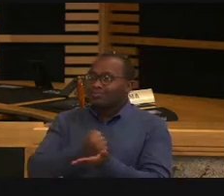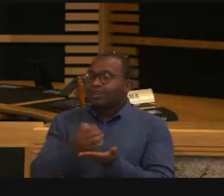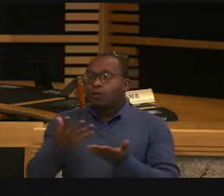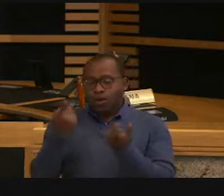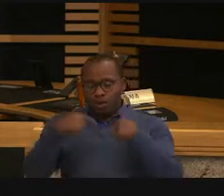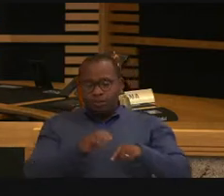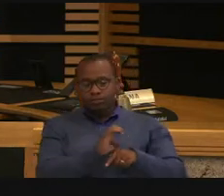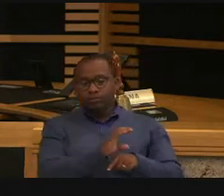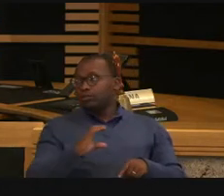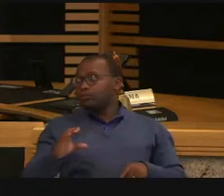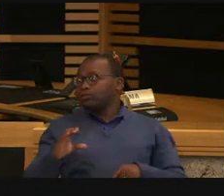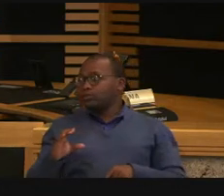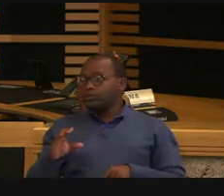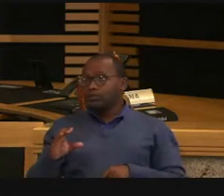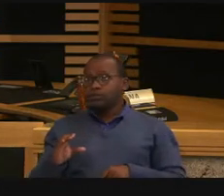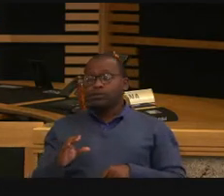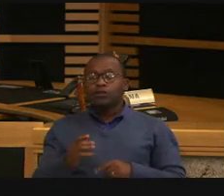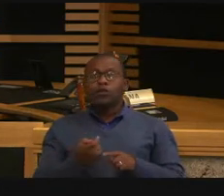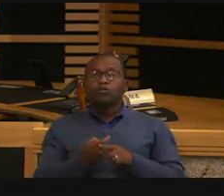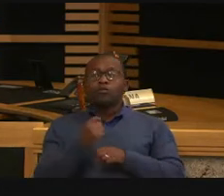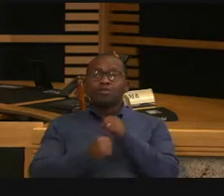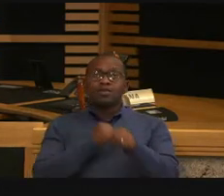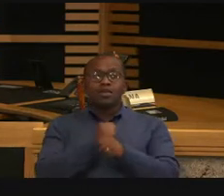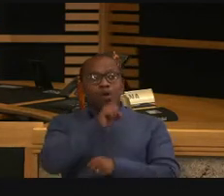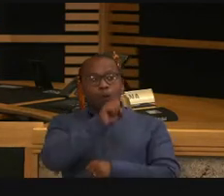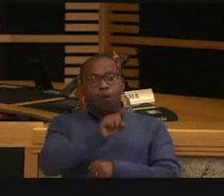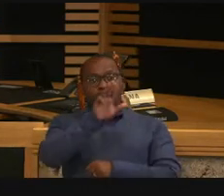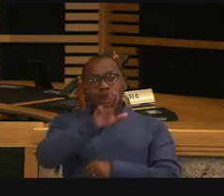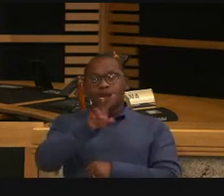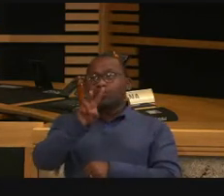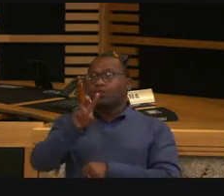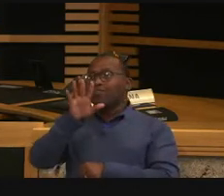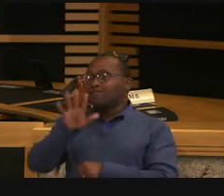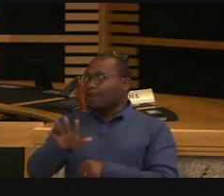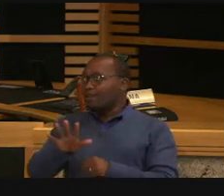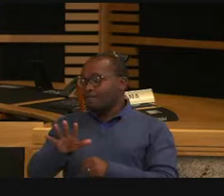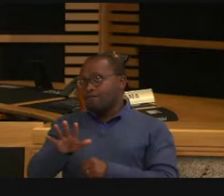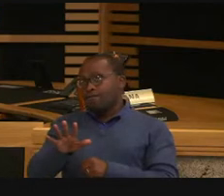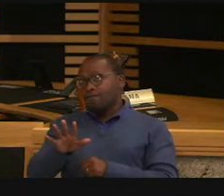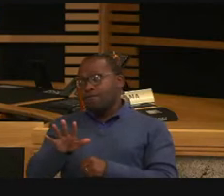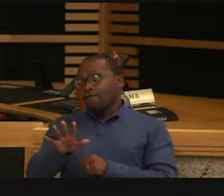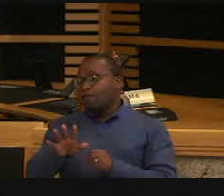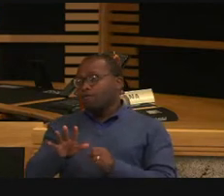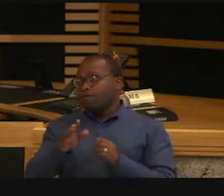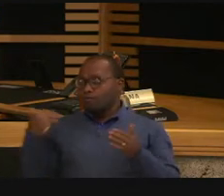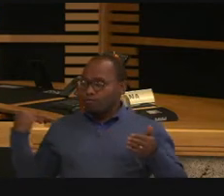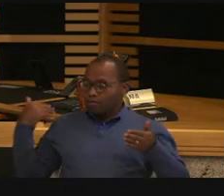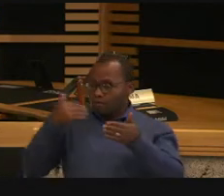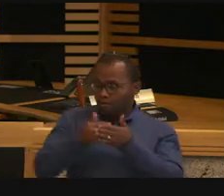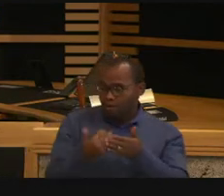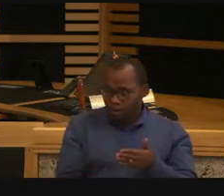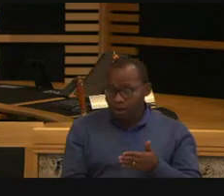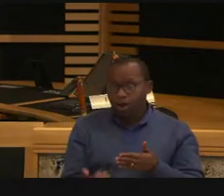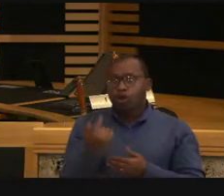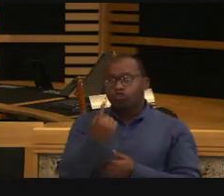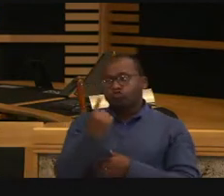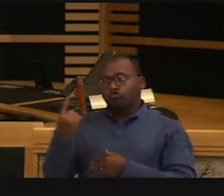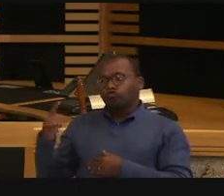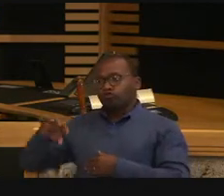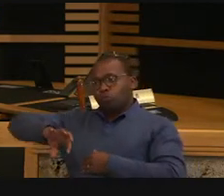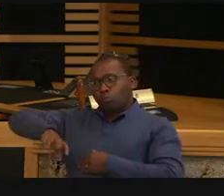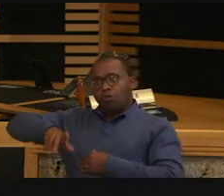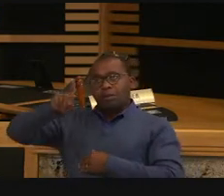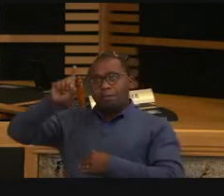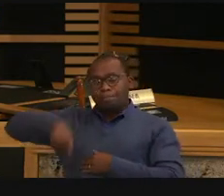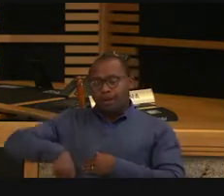province, Susela from 1925, must look for its own revenue through the car registration and so on. So it's an